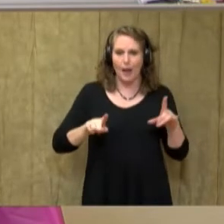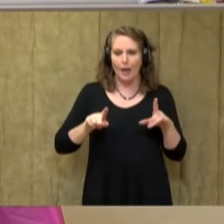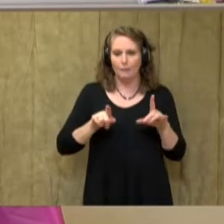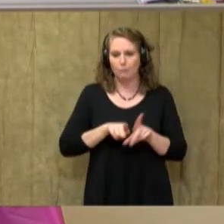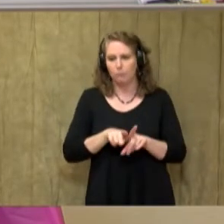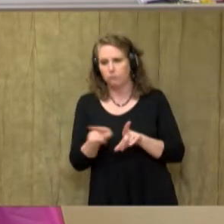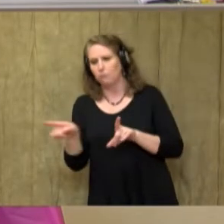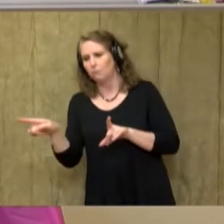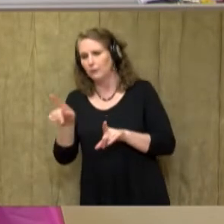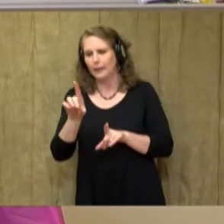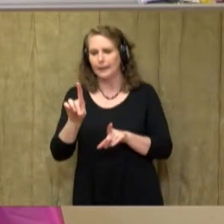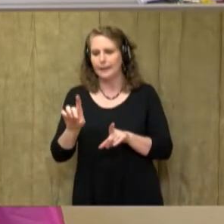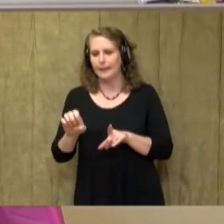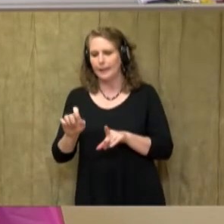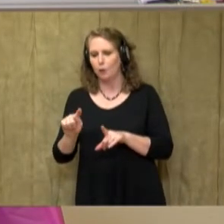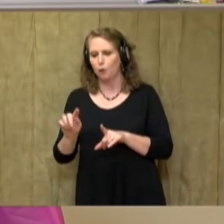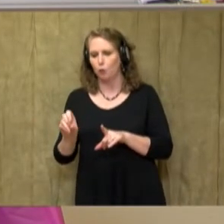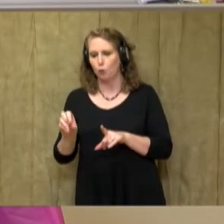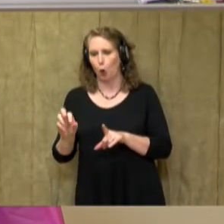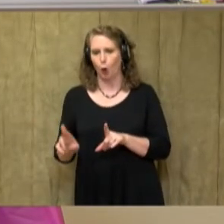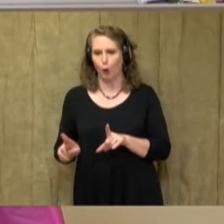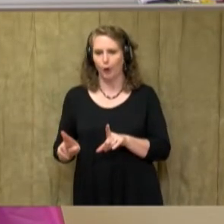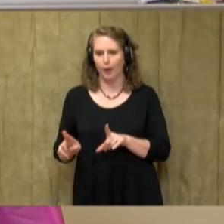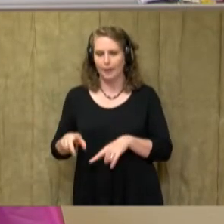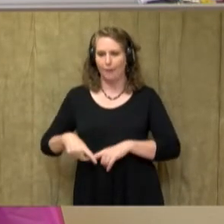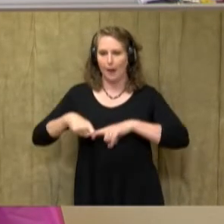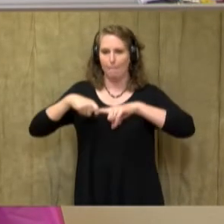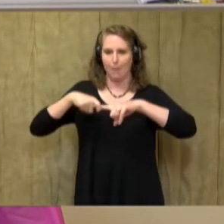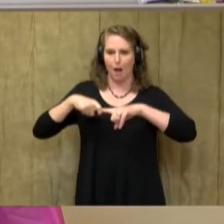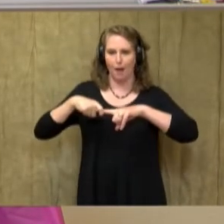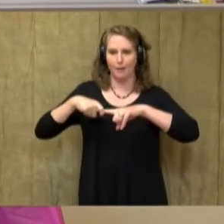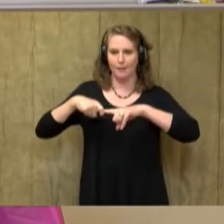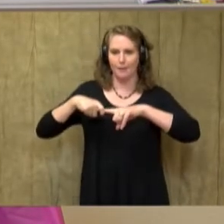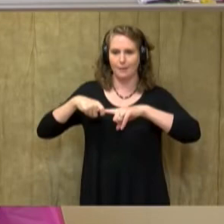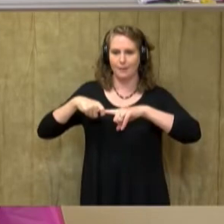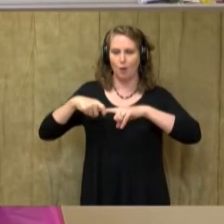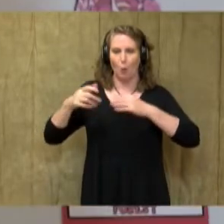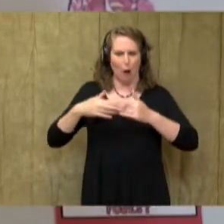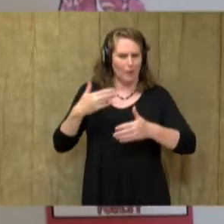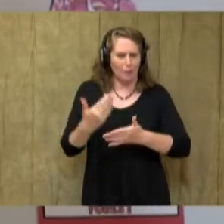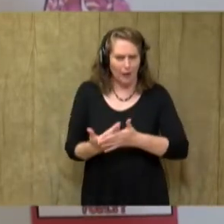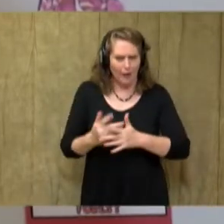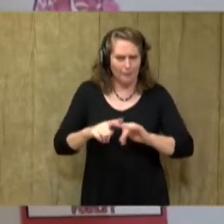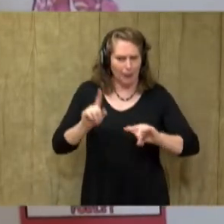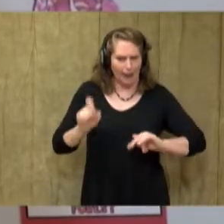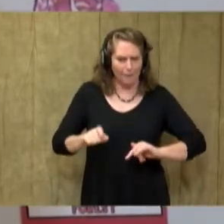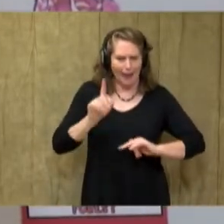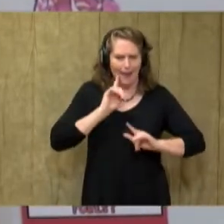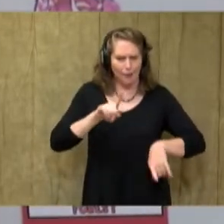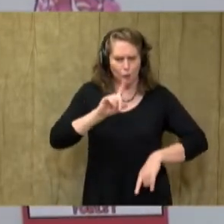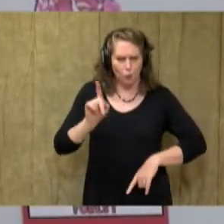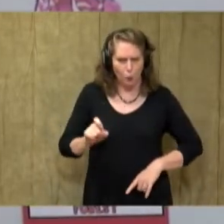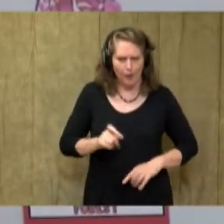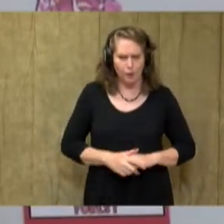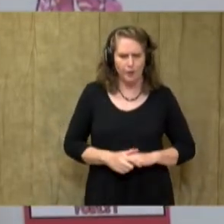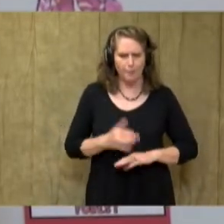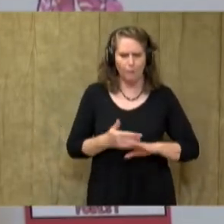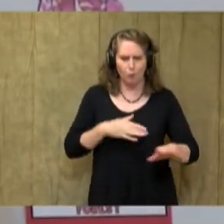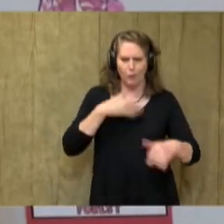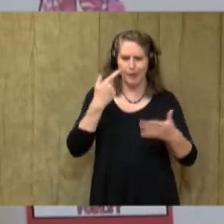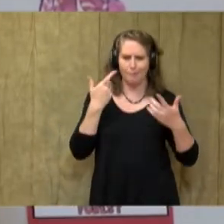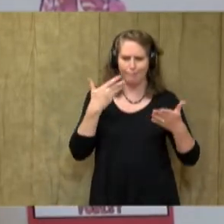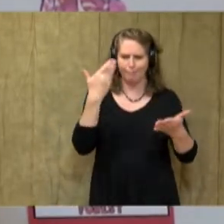detour. Oh, man. Okay, so we got to pause right here. We're almost there, but we have to answer a question before we make